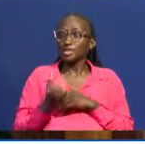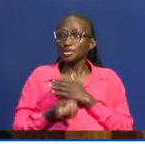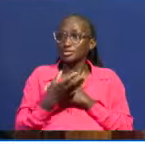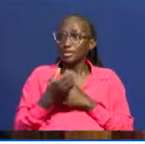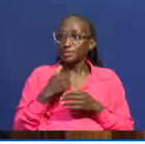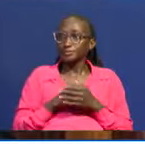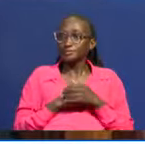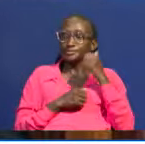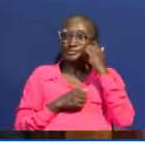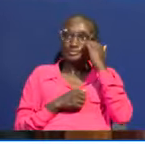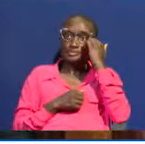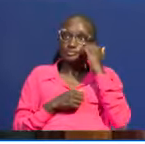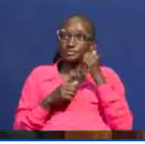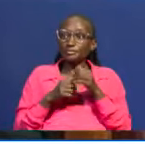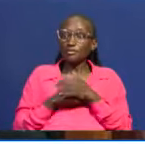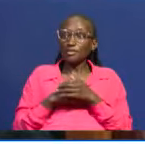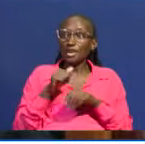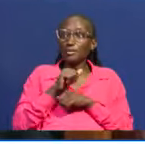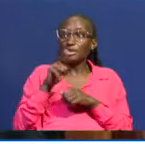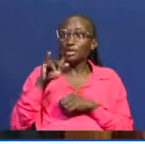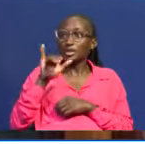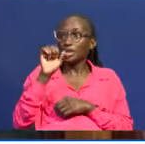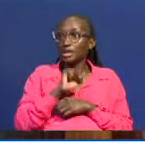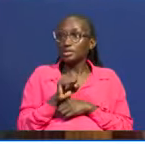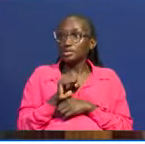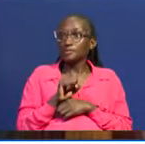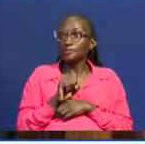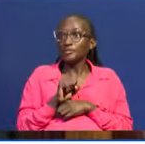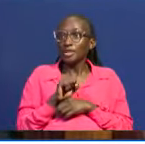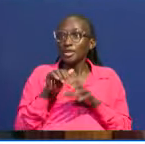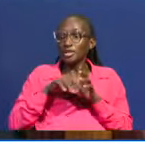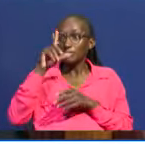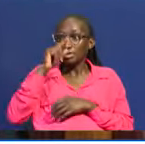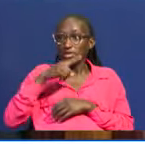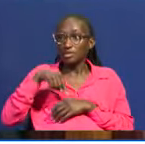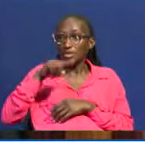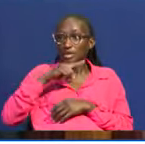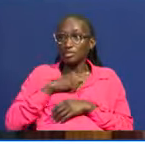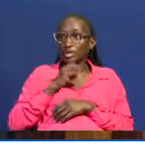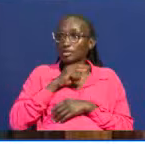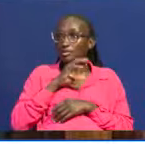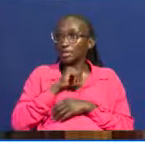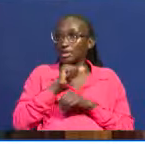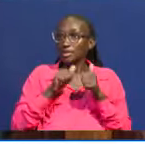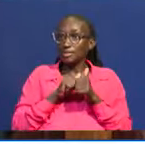In terms of the NIS address in Mombasa and why we complain about it,